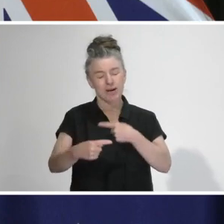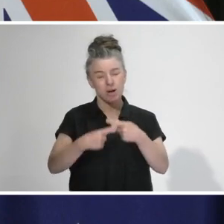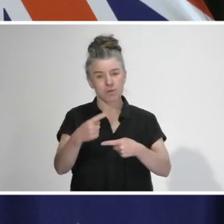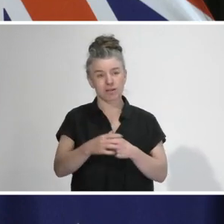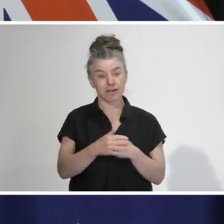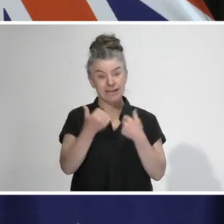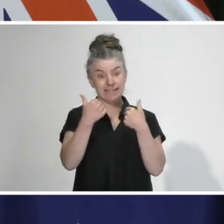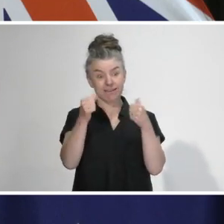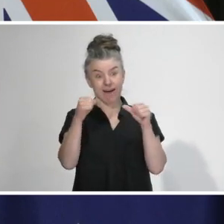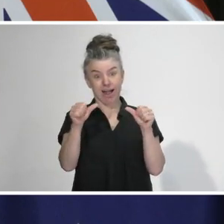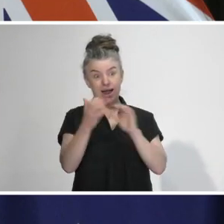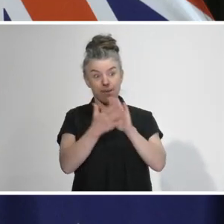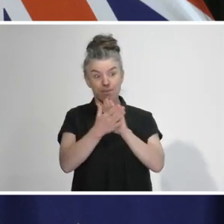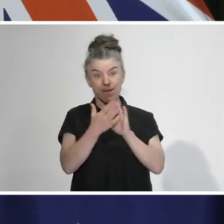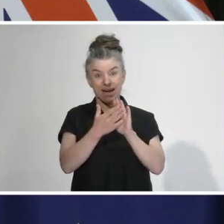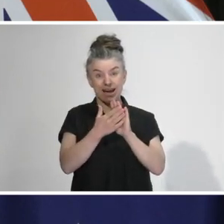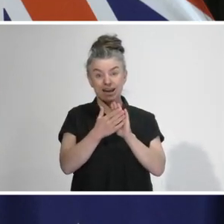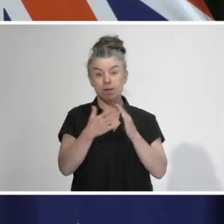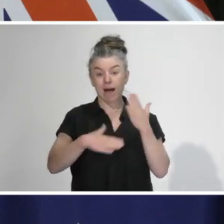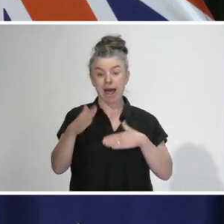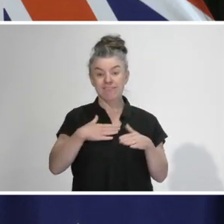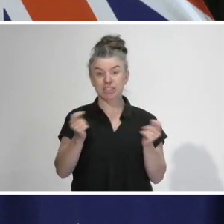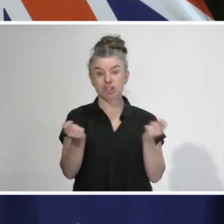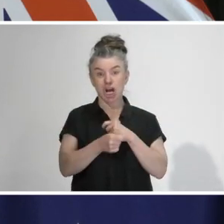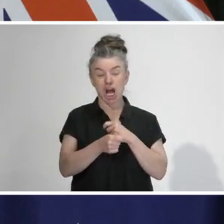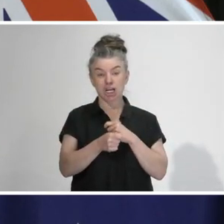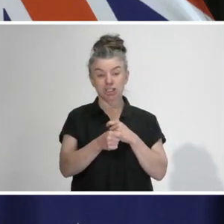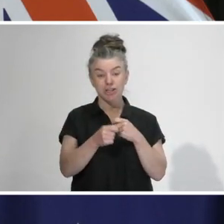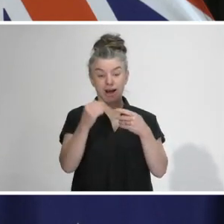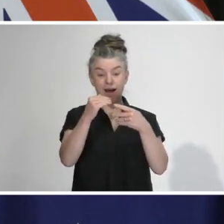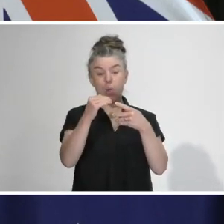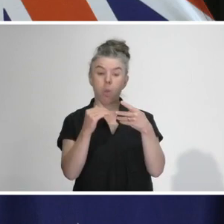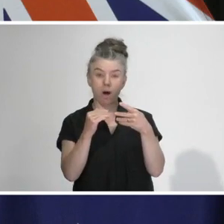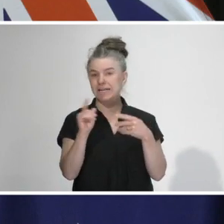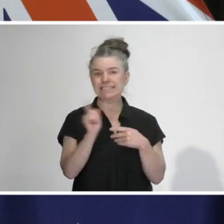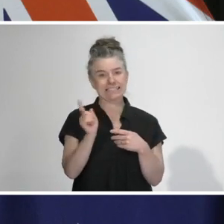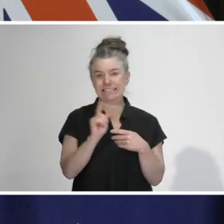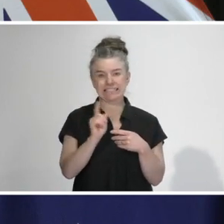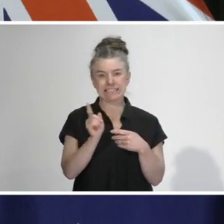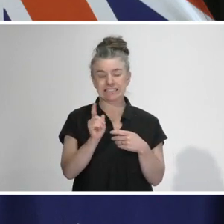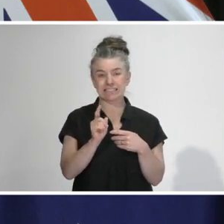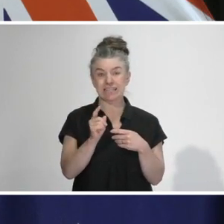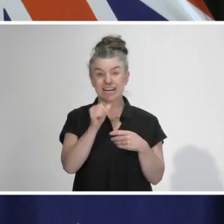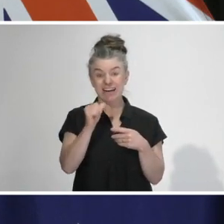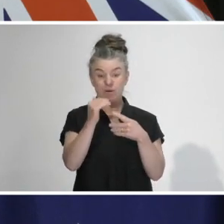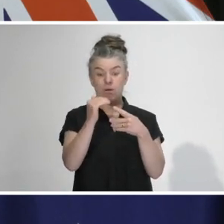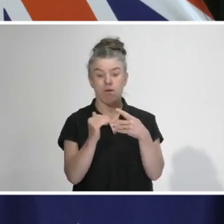does not mean we change the course. Removing restrictions now would allow the virus to spread rapidly once